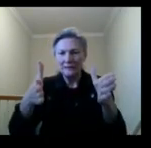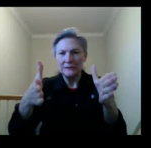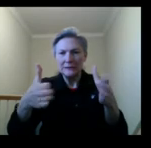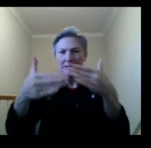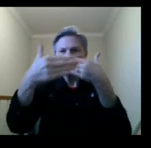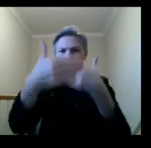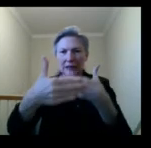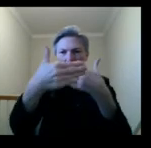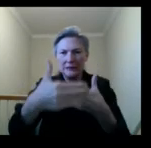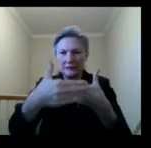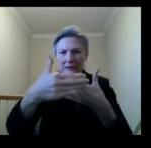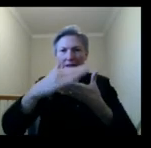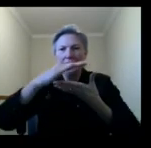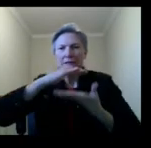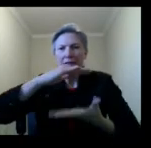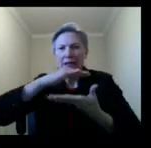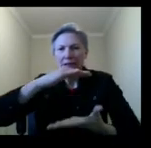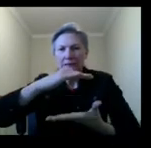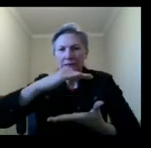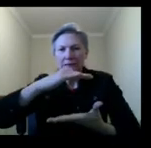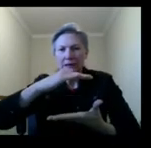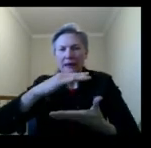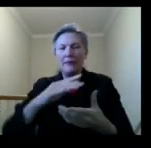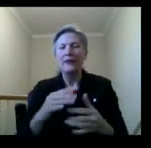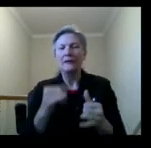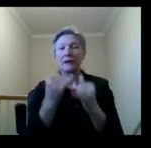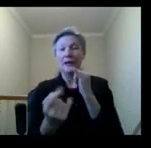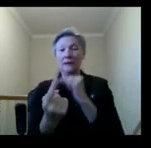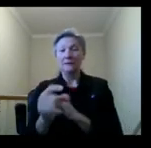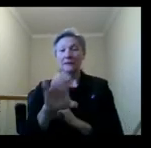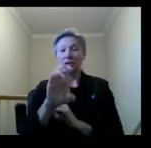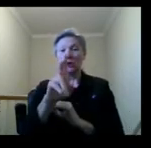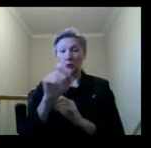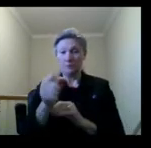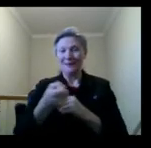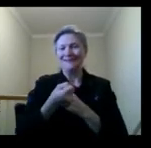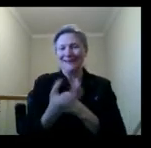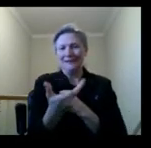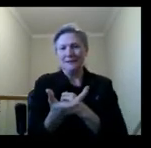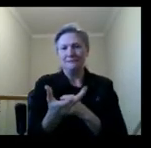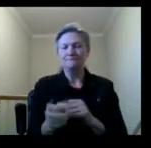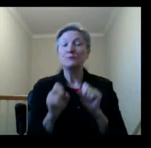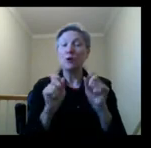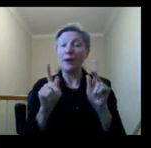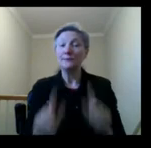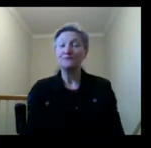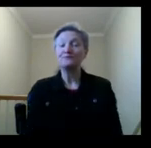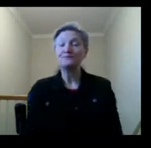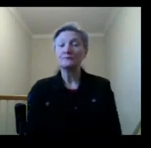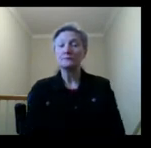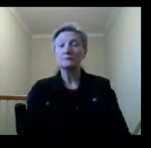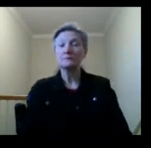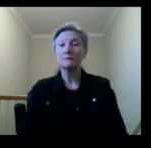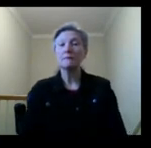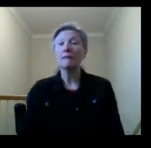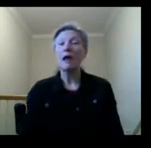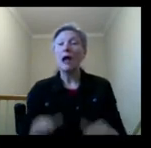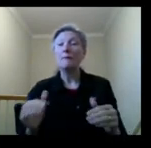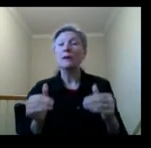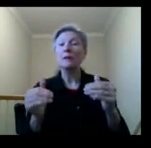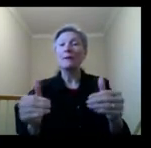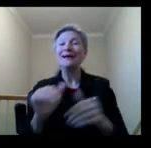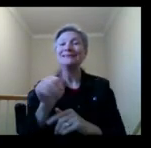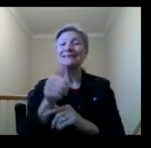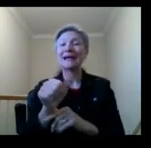last choice of a cube, which is a dice, okay? So I'm going to give you about